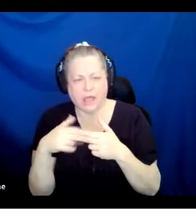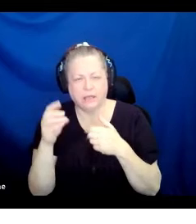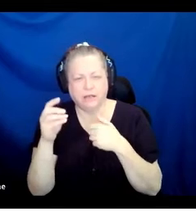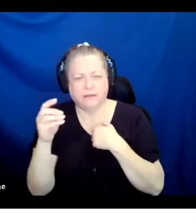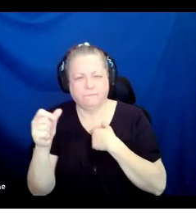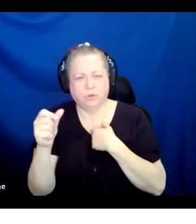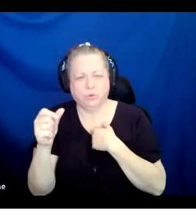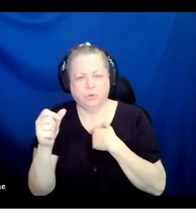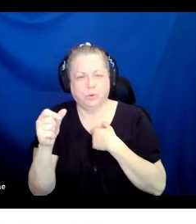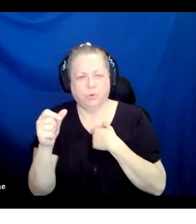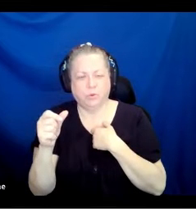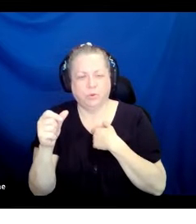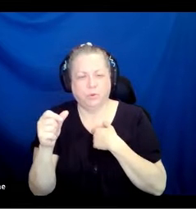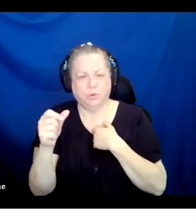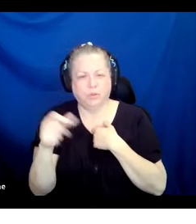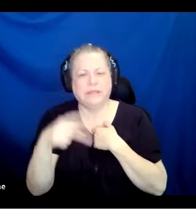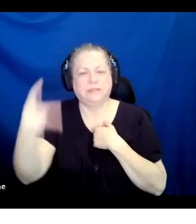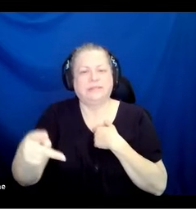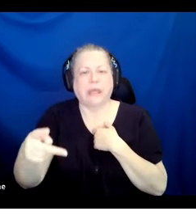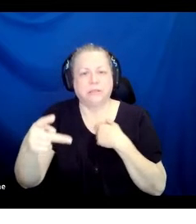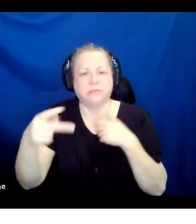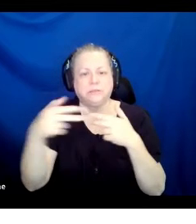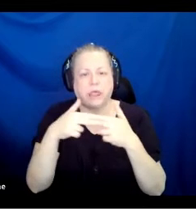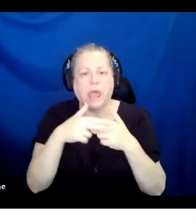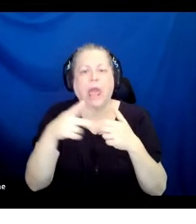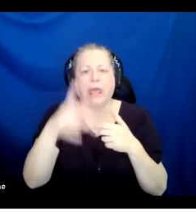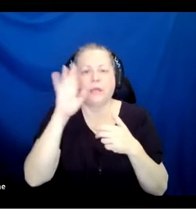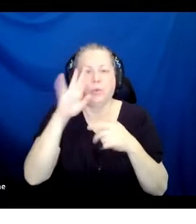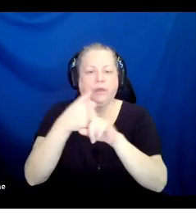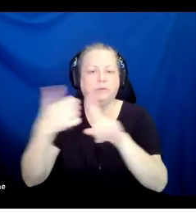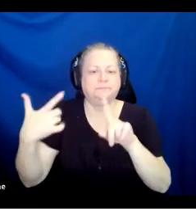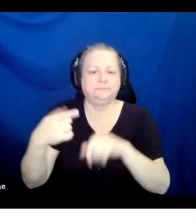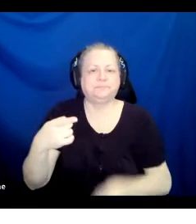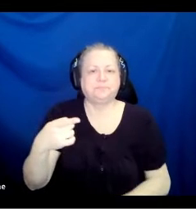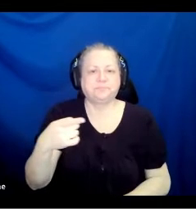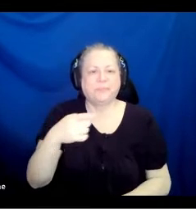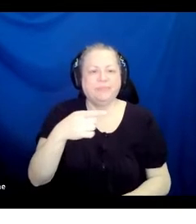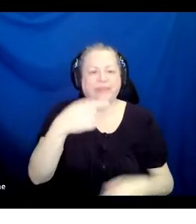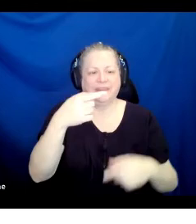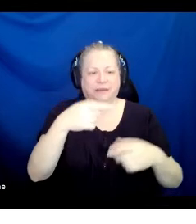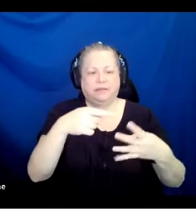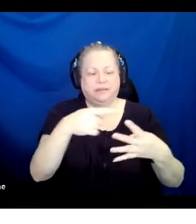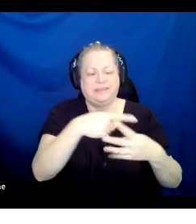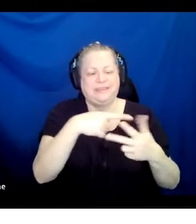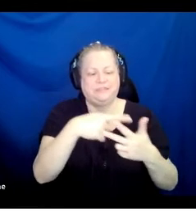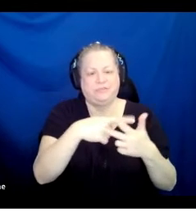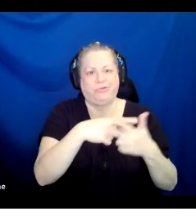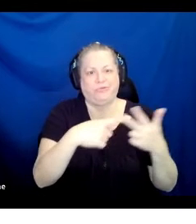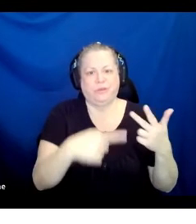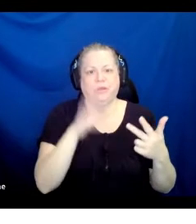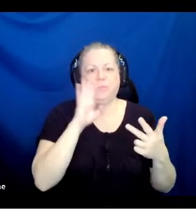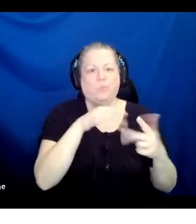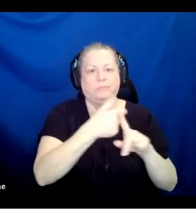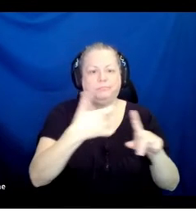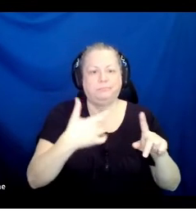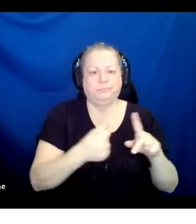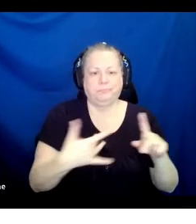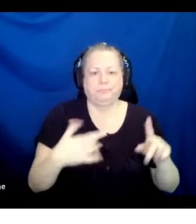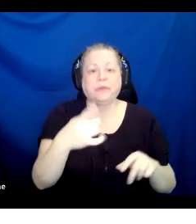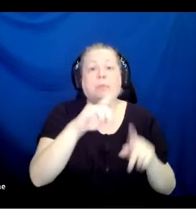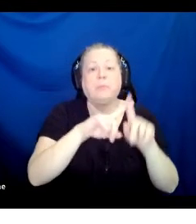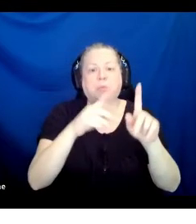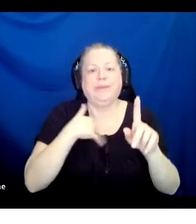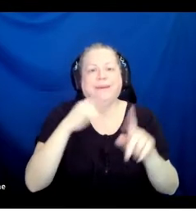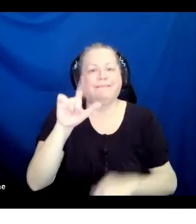few, not the next slide, but the slide after, that talked through each of these forms. But here are the links here for